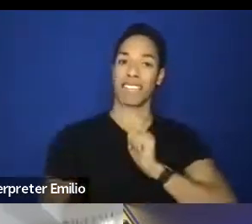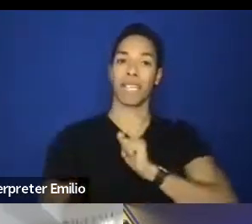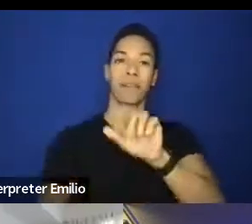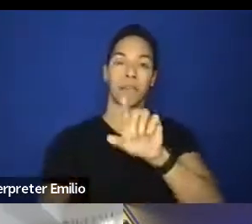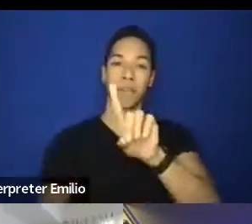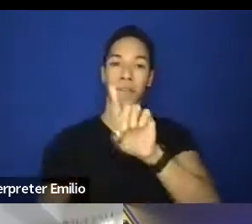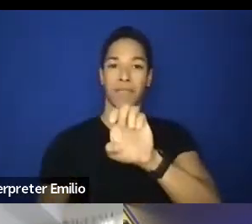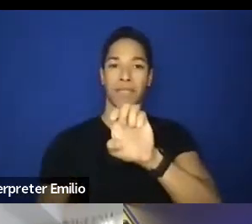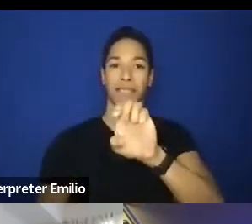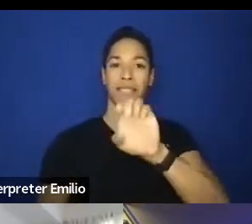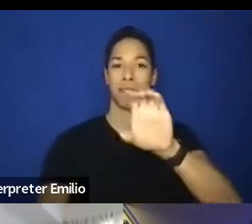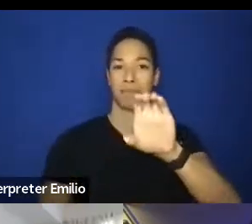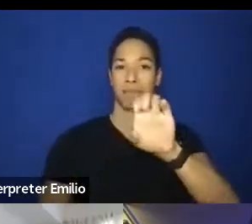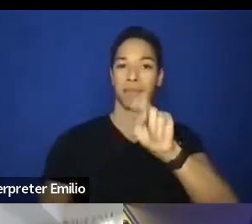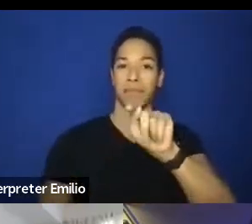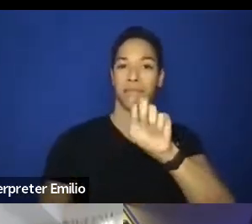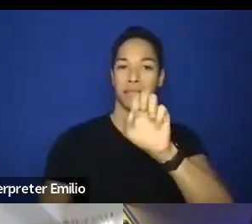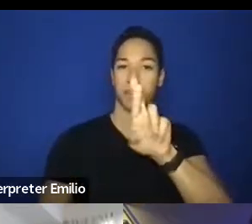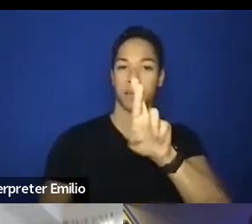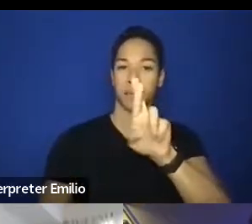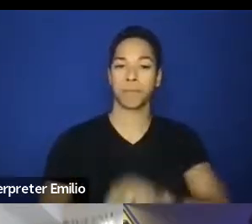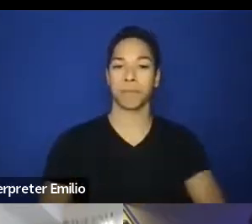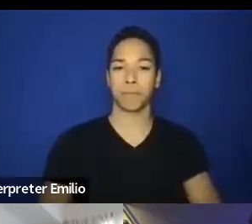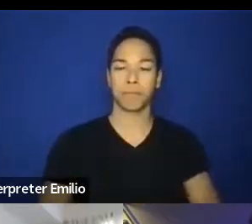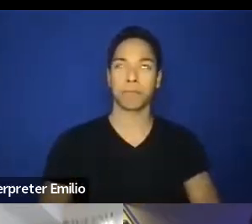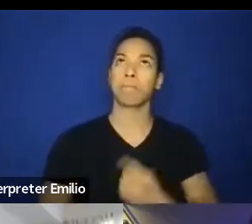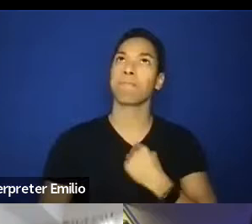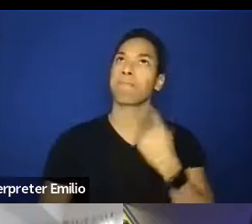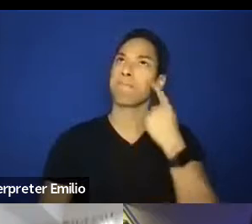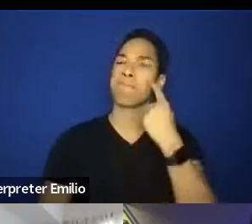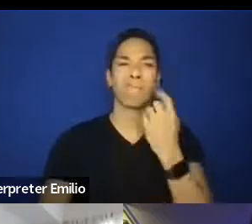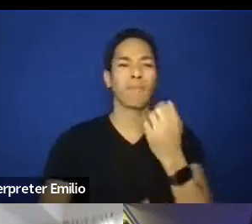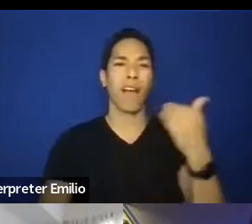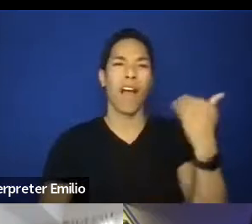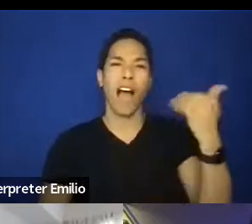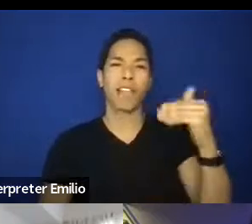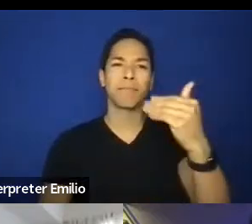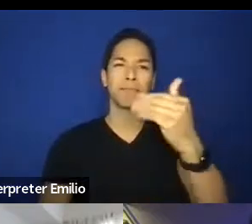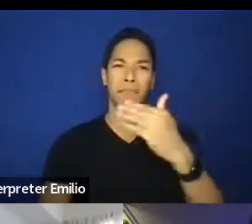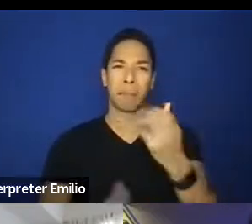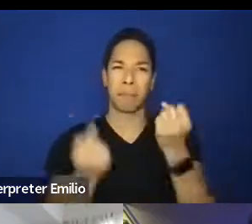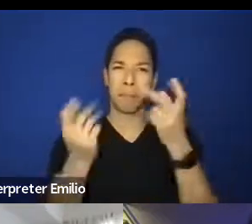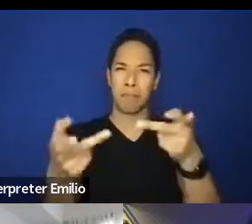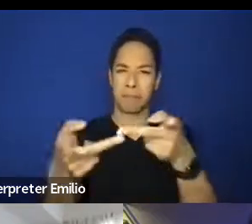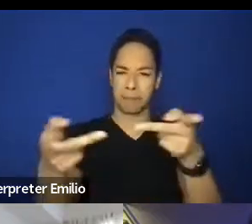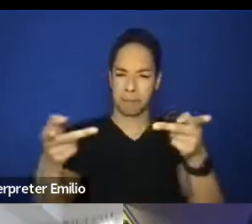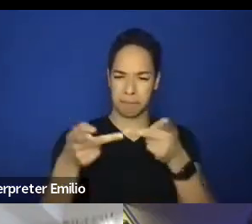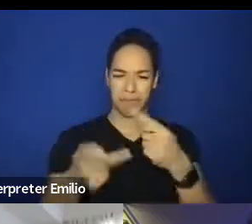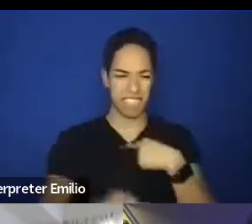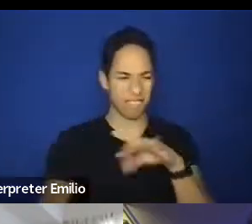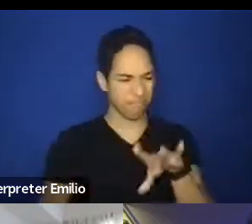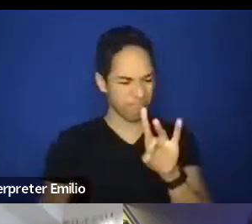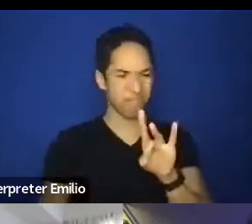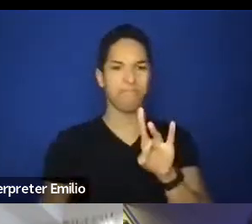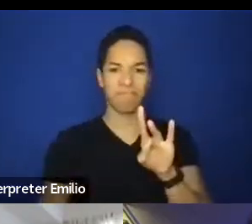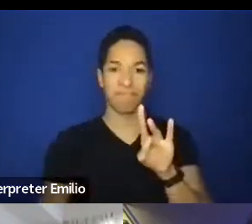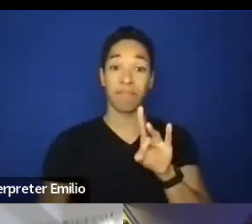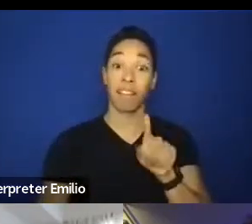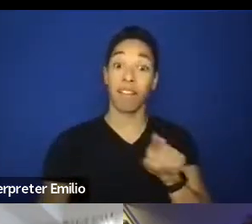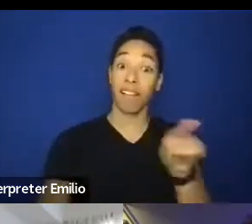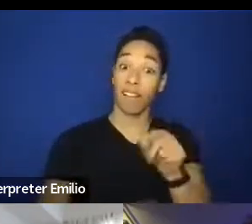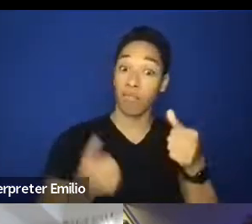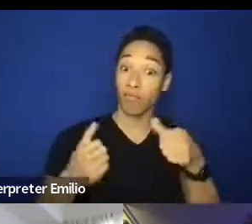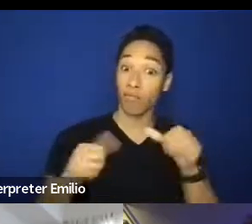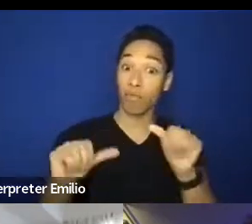right? I think so often in a lot of the spaces I'm finding, even in an attempt to be more